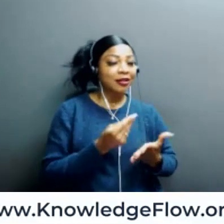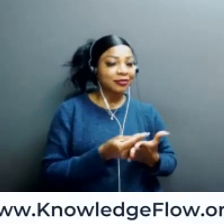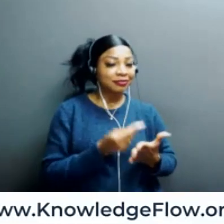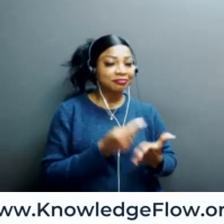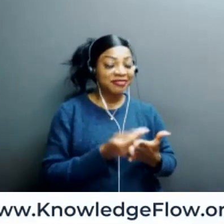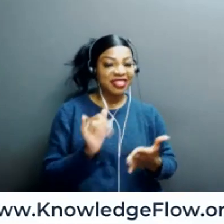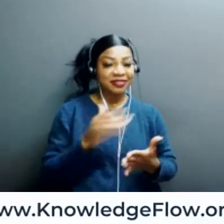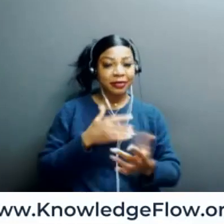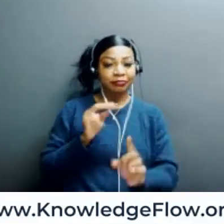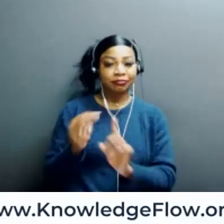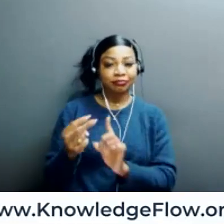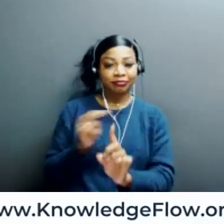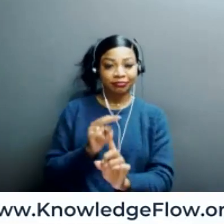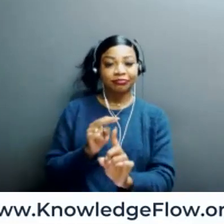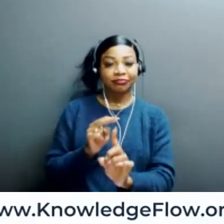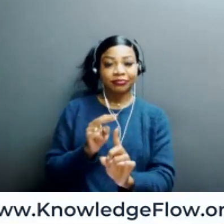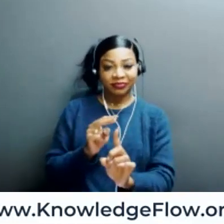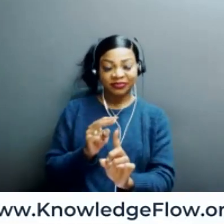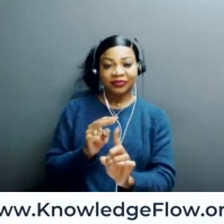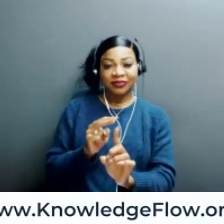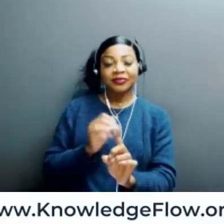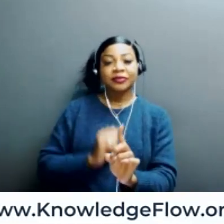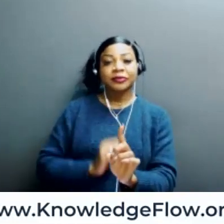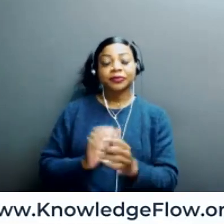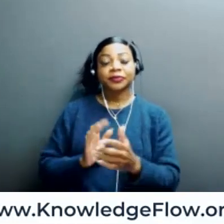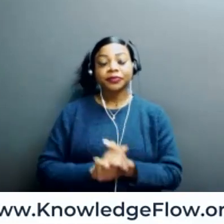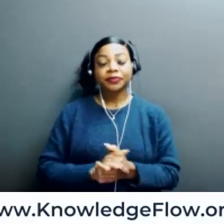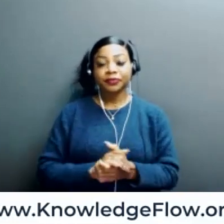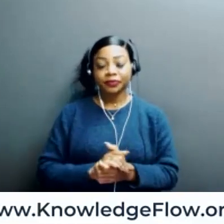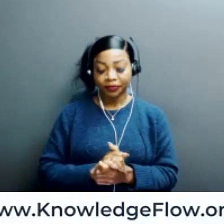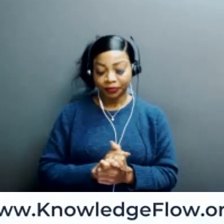my perspective so that's that's how I was looking at that question